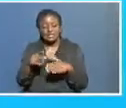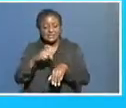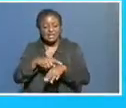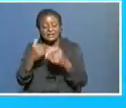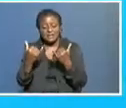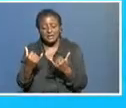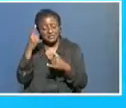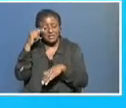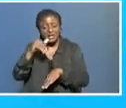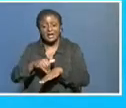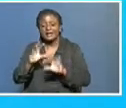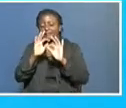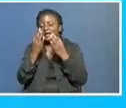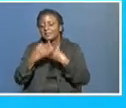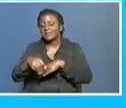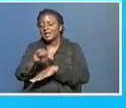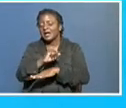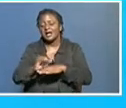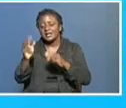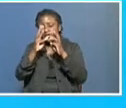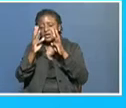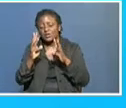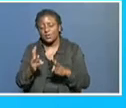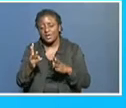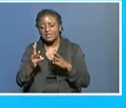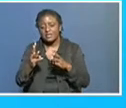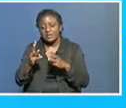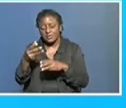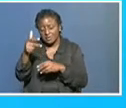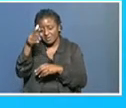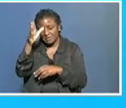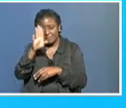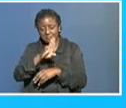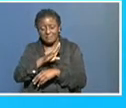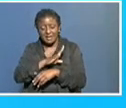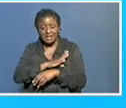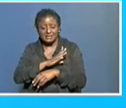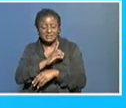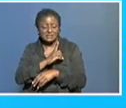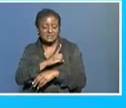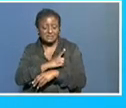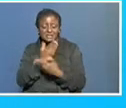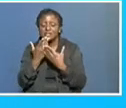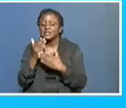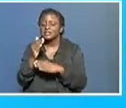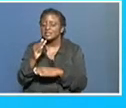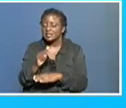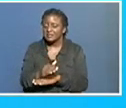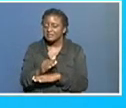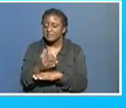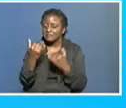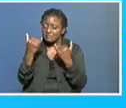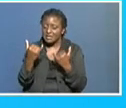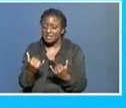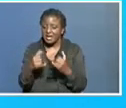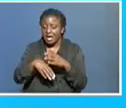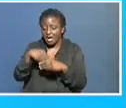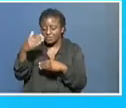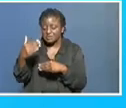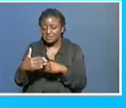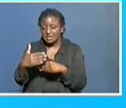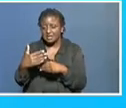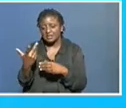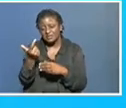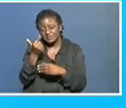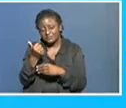now for a check on Family Island weather with Chief Meteorologist Basil Dean. Good evening, Basil. Good evening, Makishla. Right now, outside of our studios, we